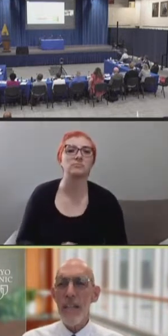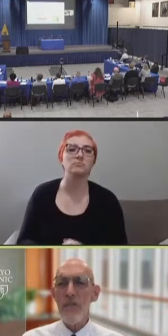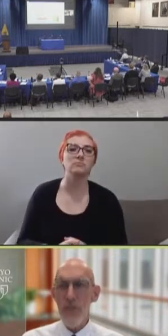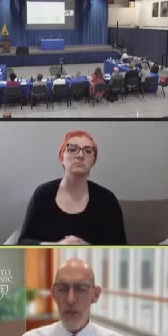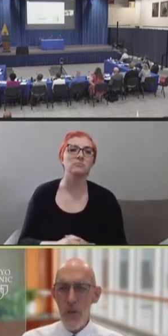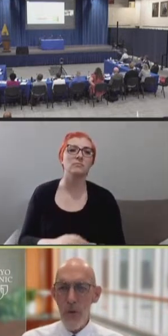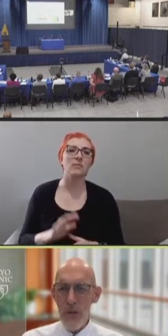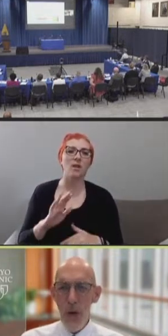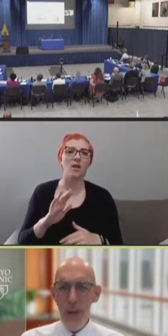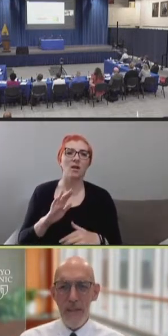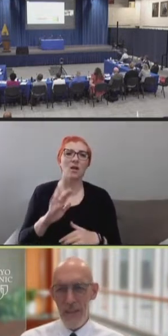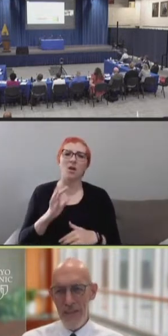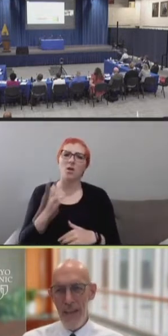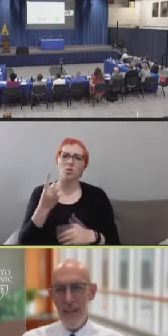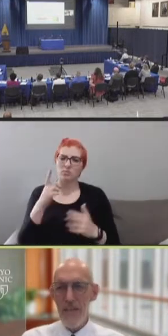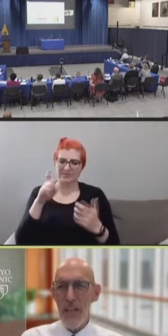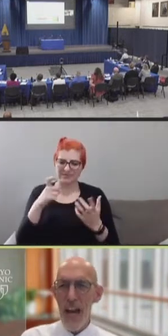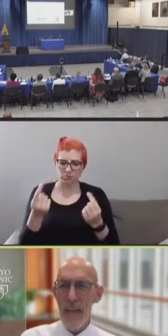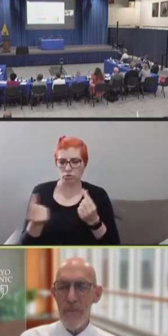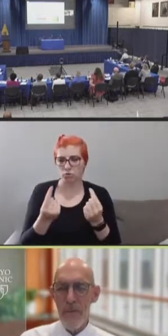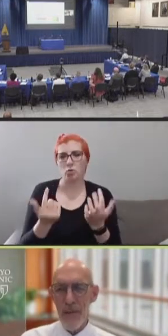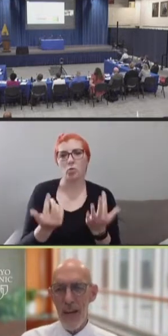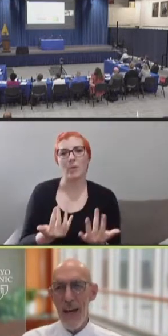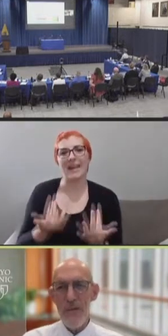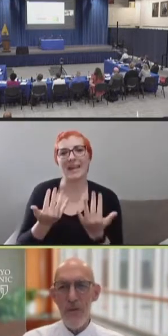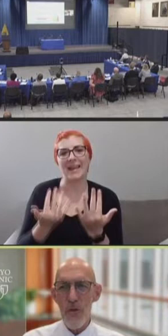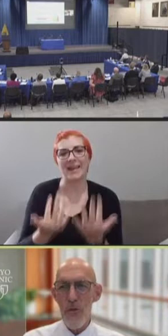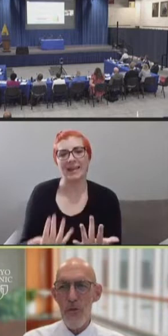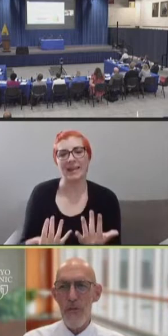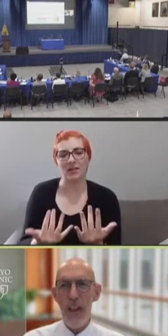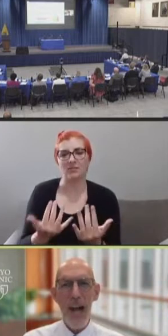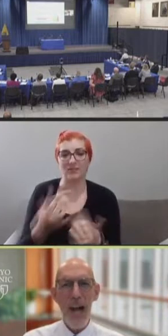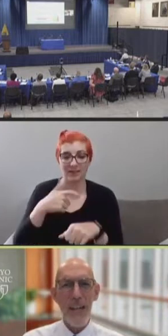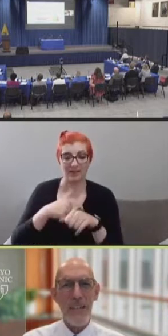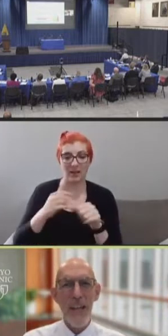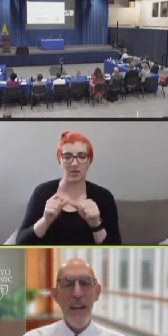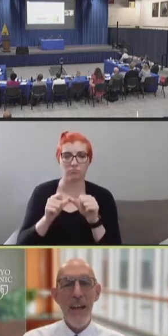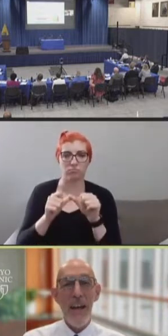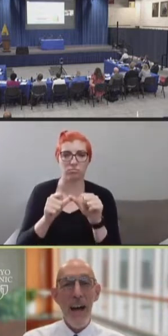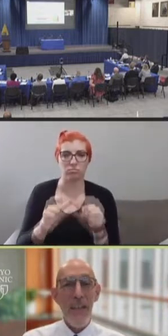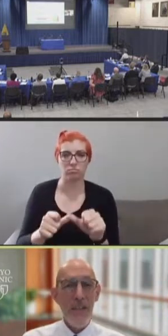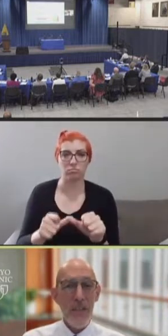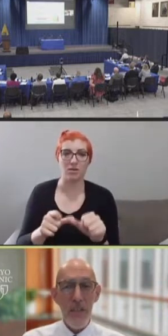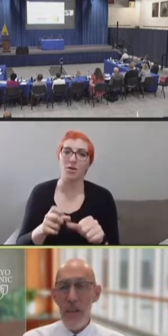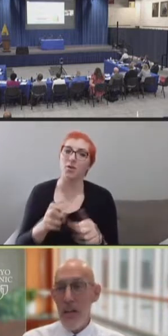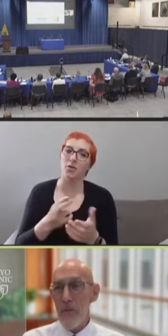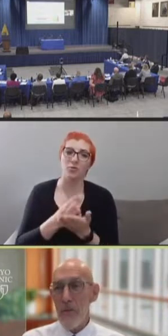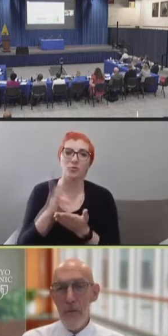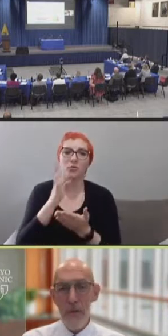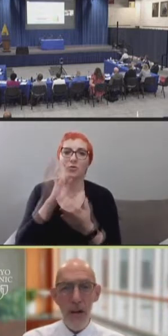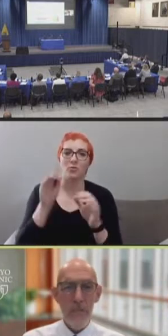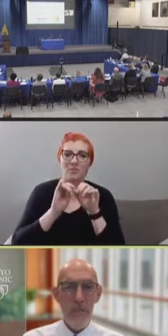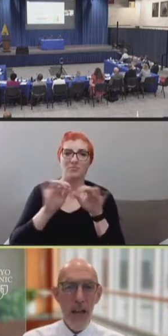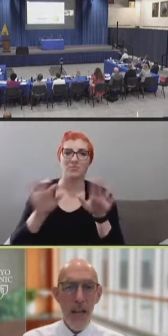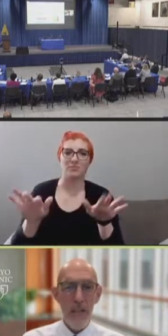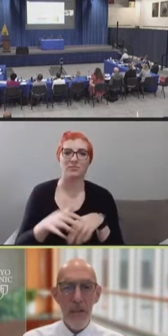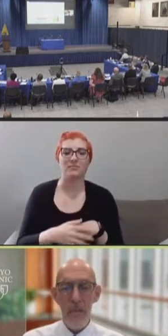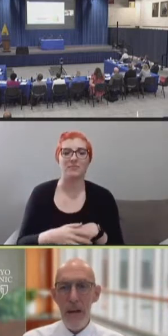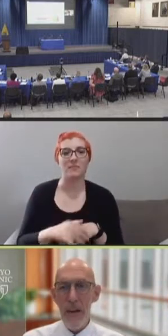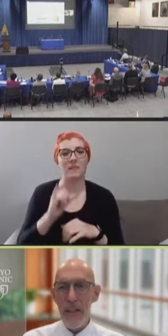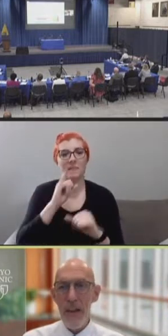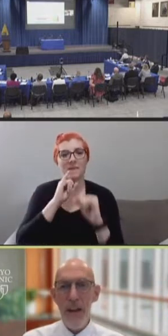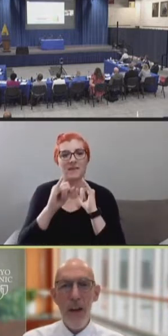one needs to do is wait, and in time, truth flies. This is an interview from